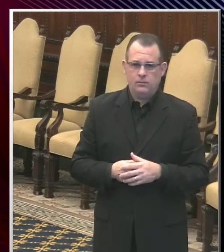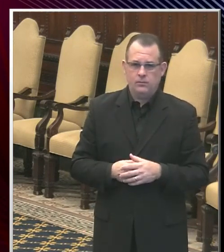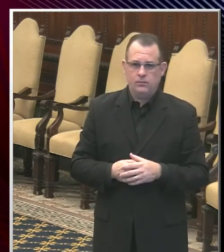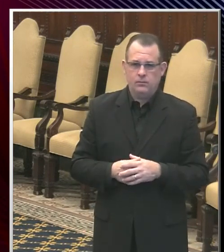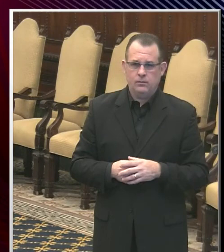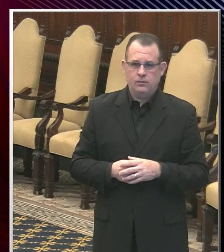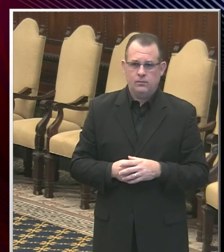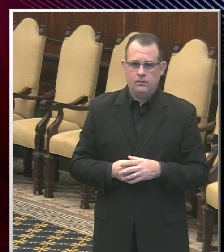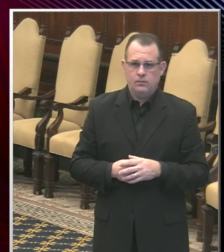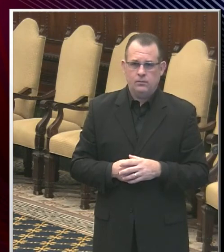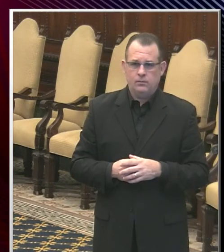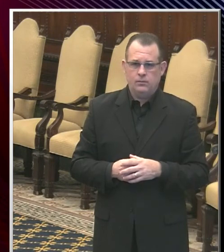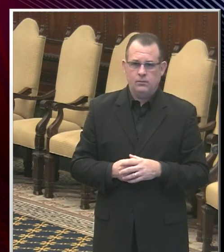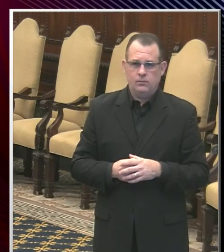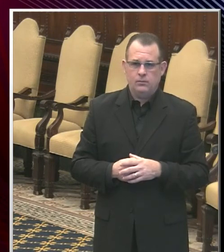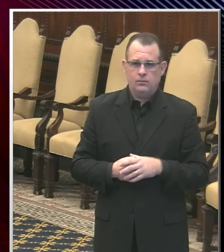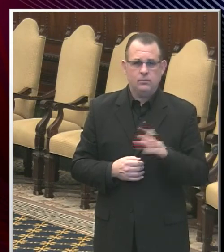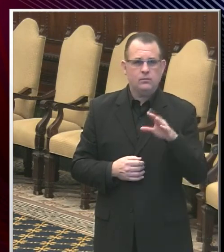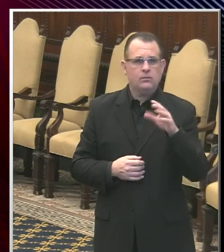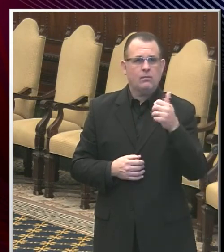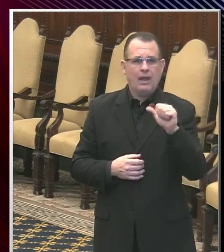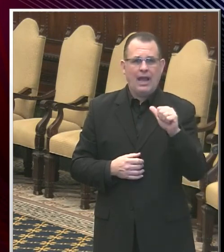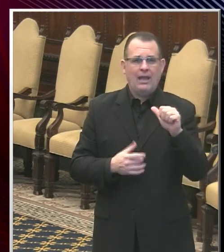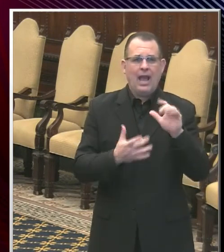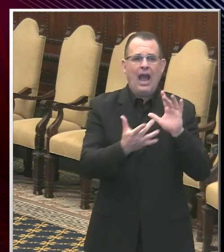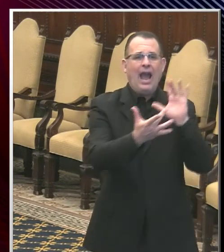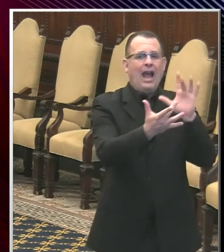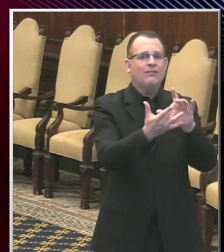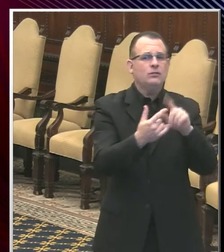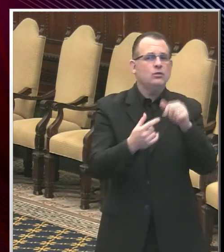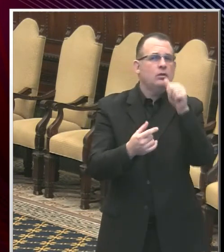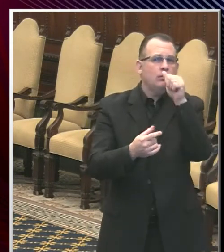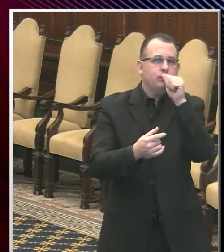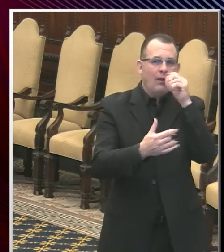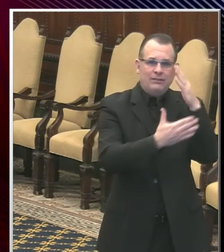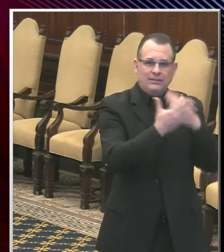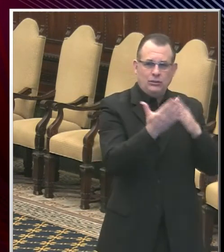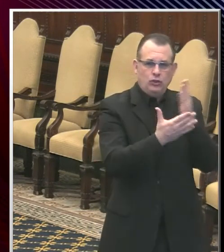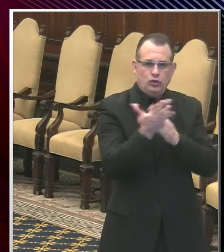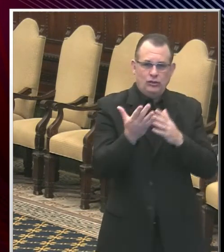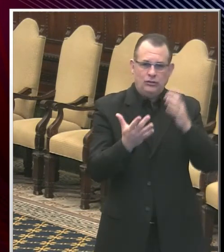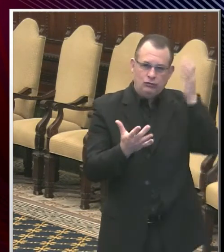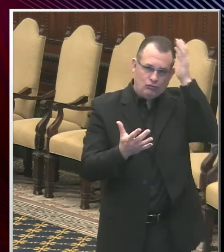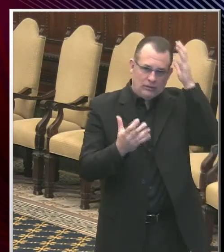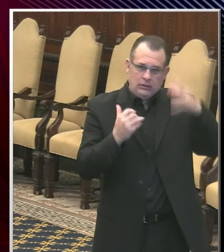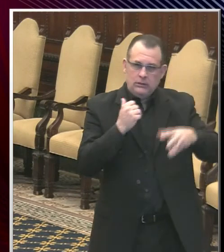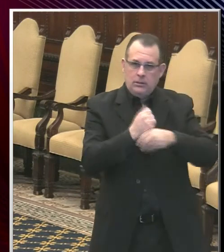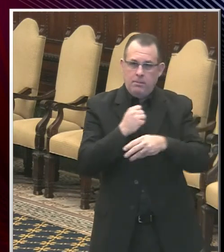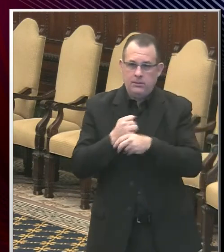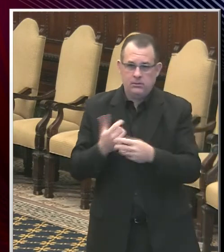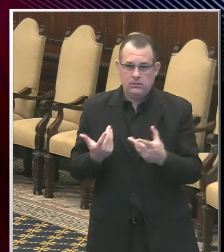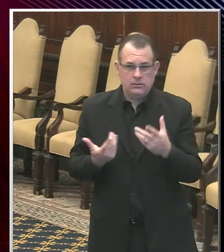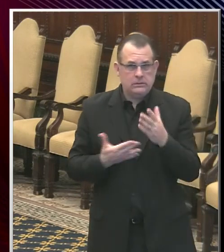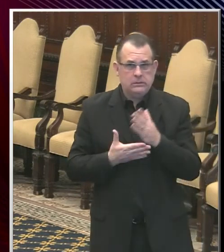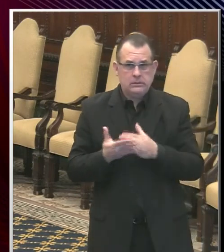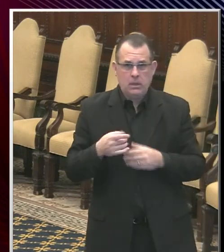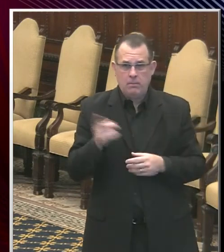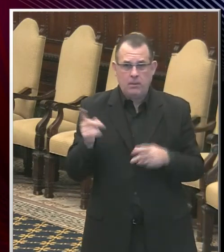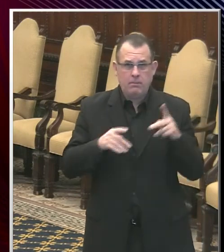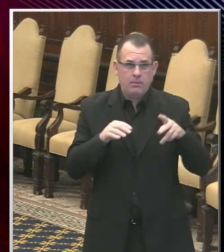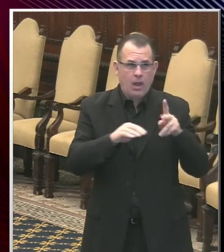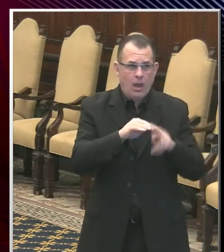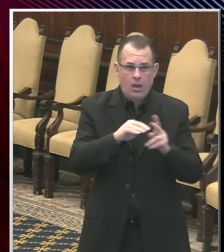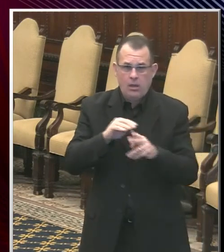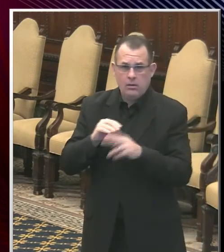been any outreach to private sector to supplement some of these cuts? Has there been any conversation or is there appetite